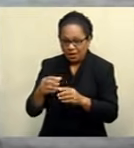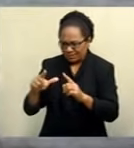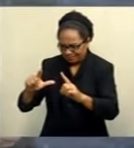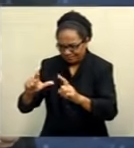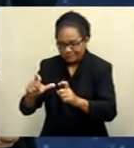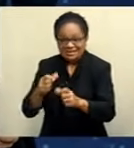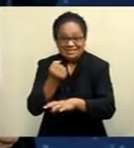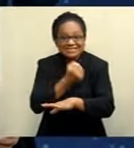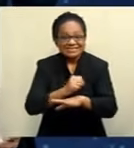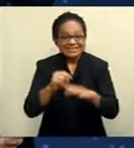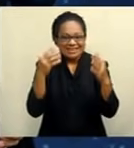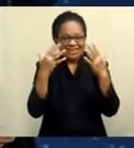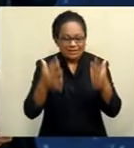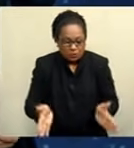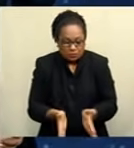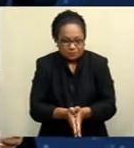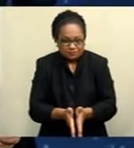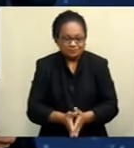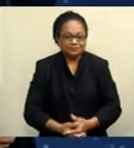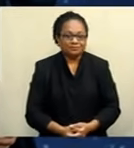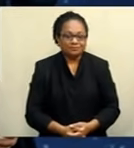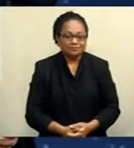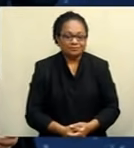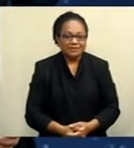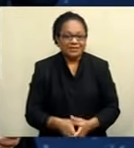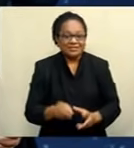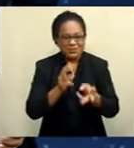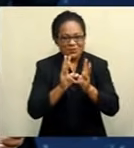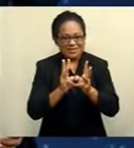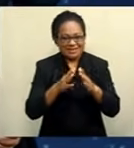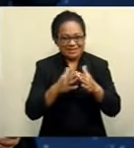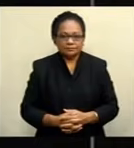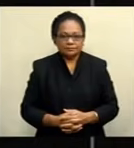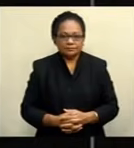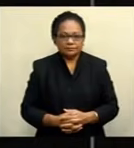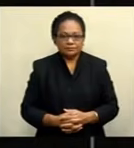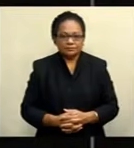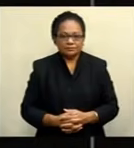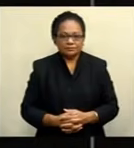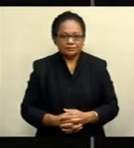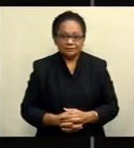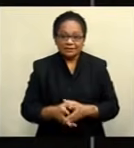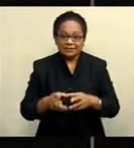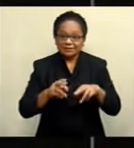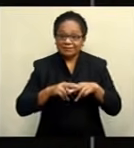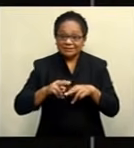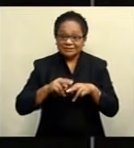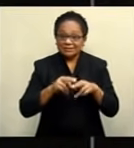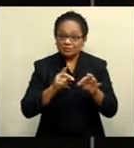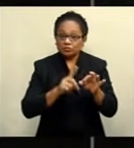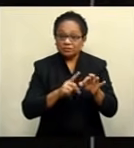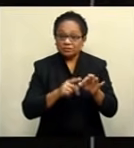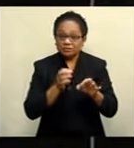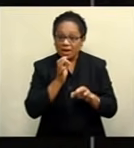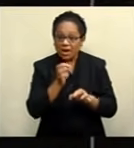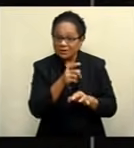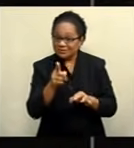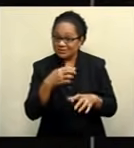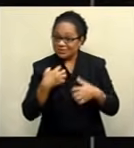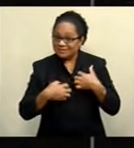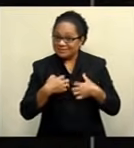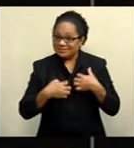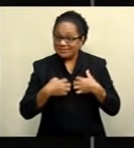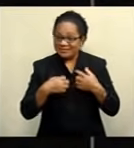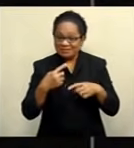Tangutu. That's the weather for now, and it's back to Edwin. In Fijian Pulse, we ask, are you excited about